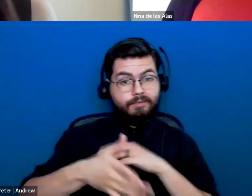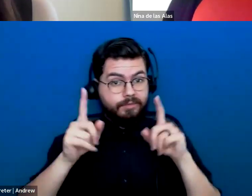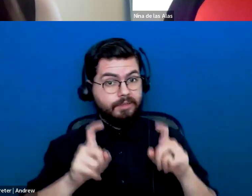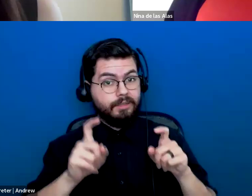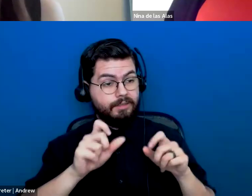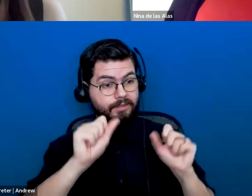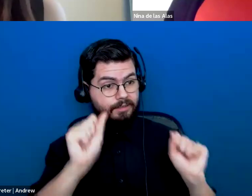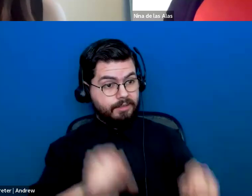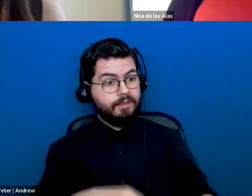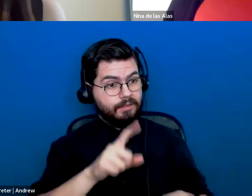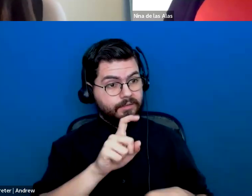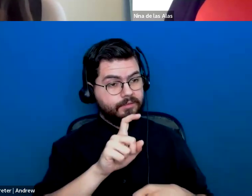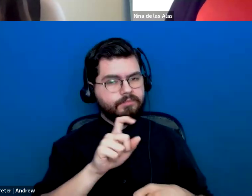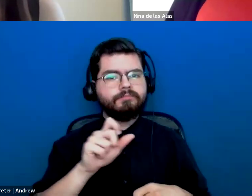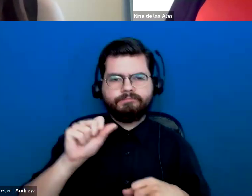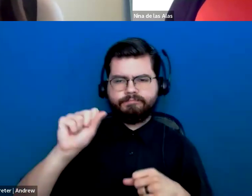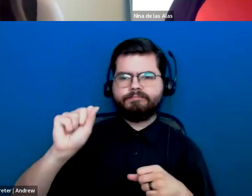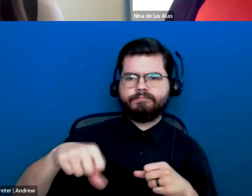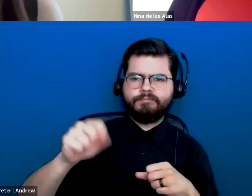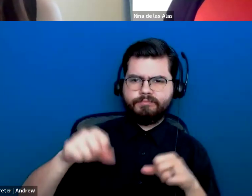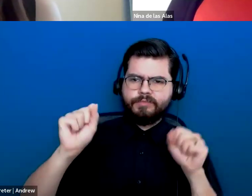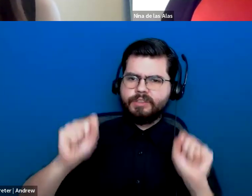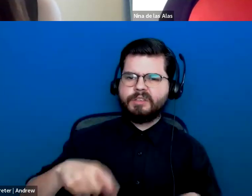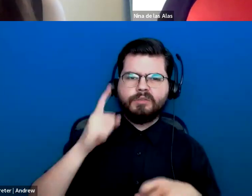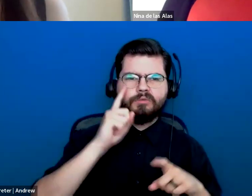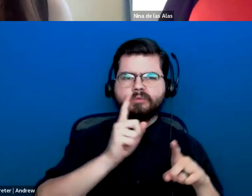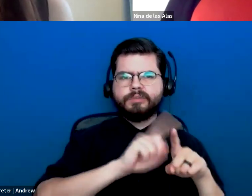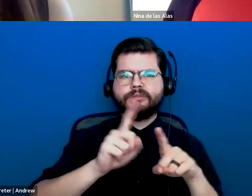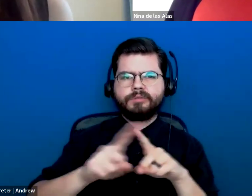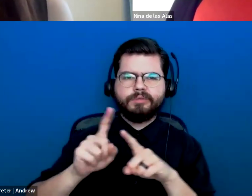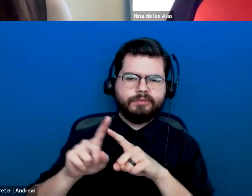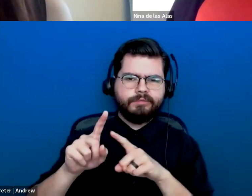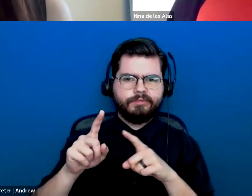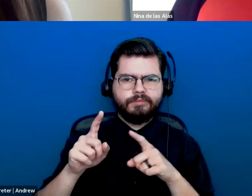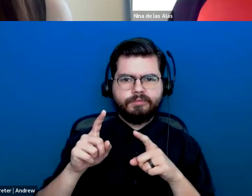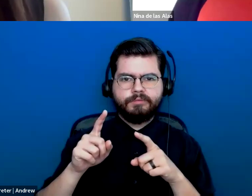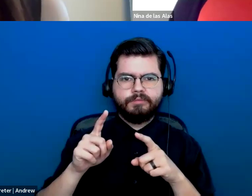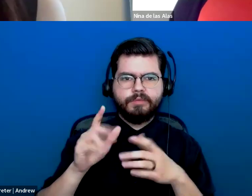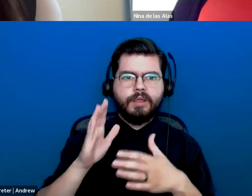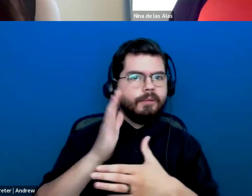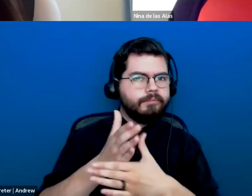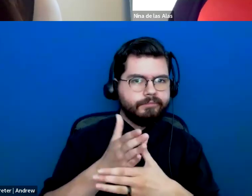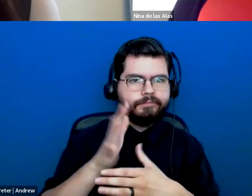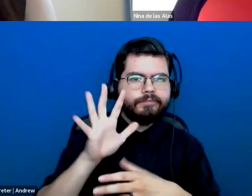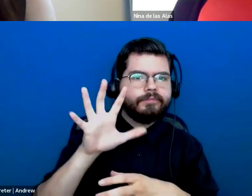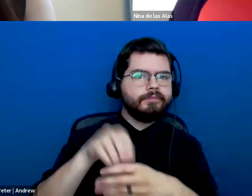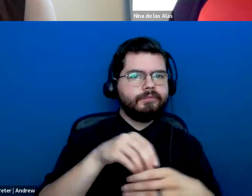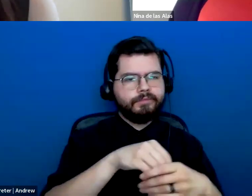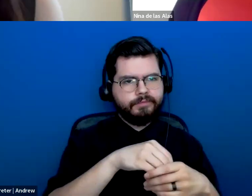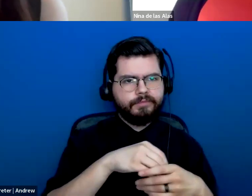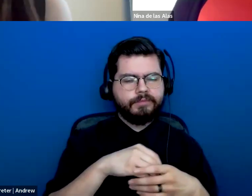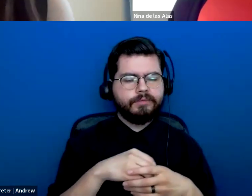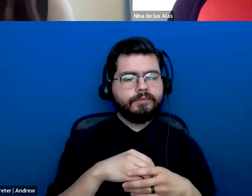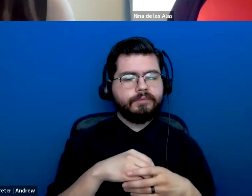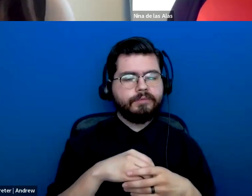yeah, I think definitely we can do a pre-post for any kinds of interventions, and because